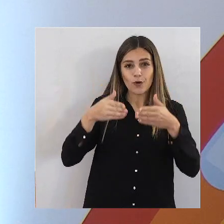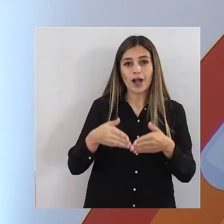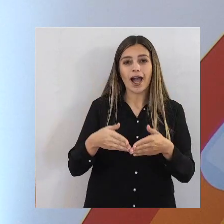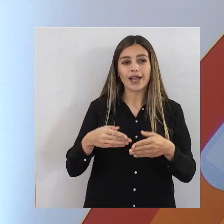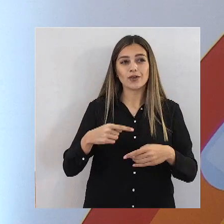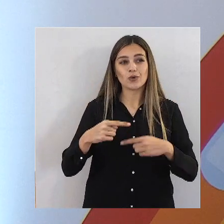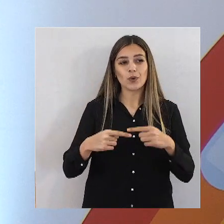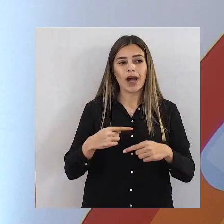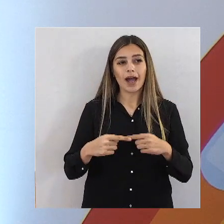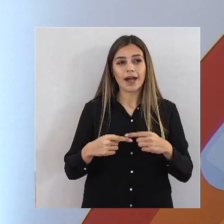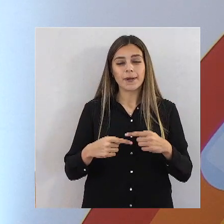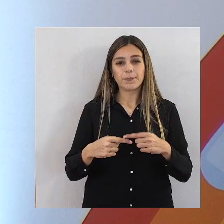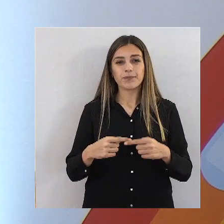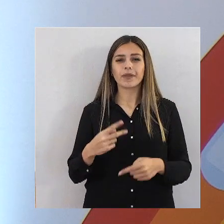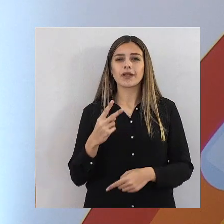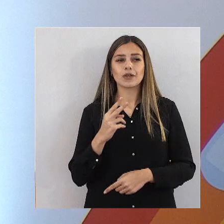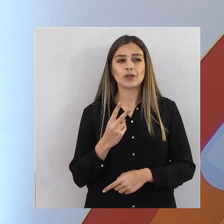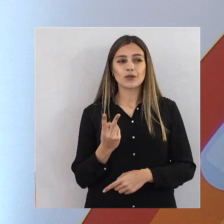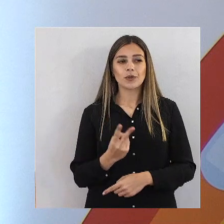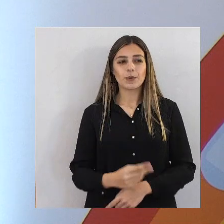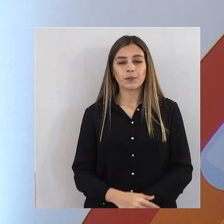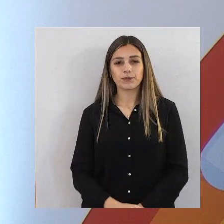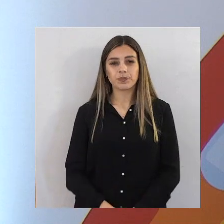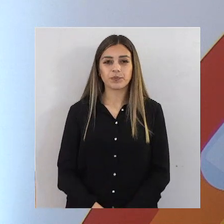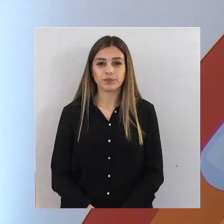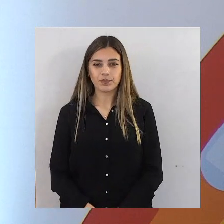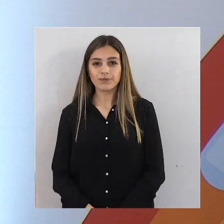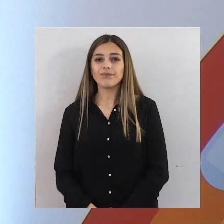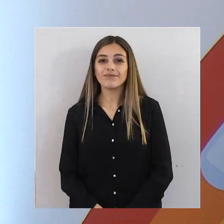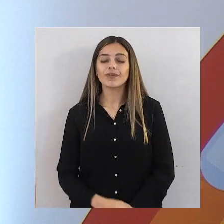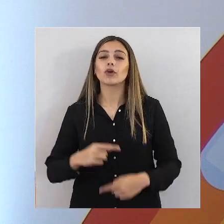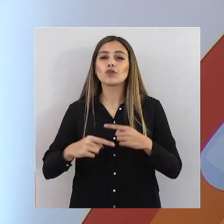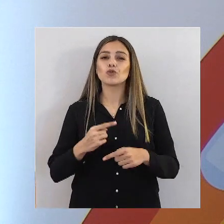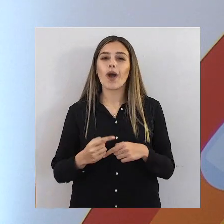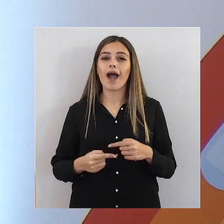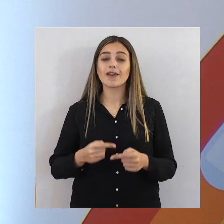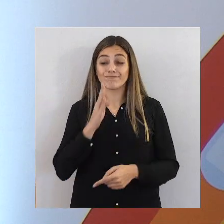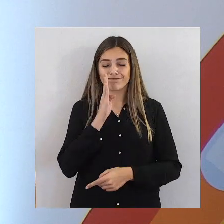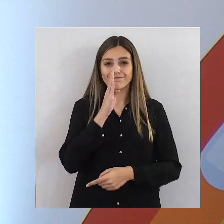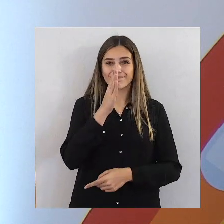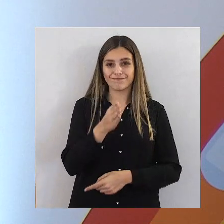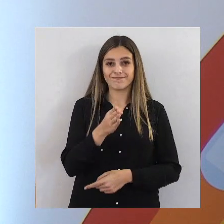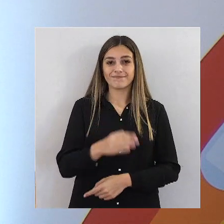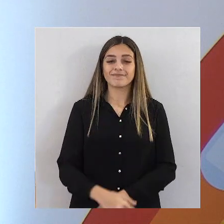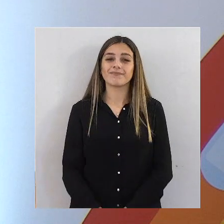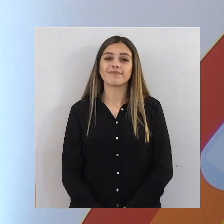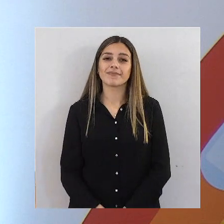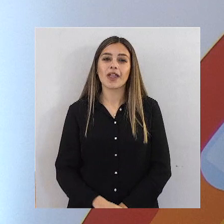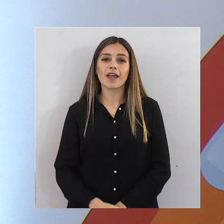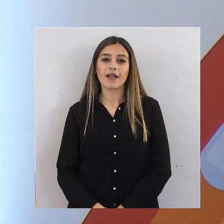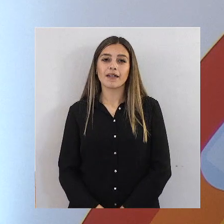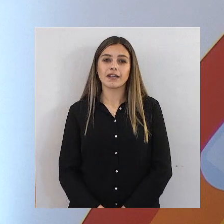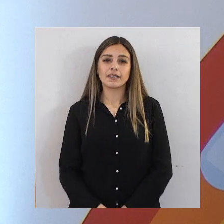binary model, with the view that cisgenderism and heterosexuality are the absolute norm. Today,